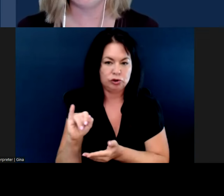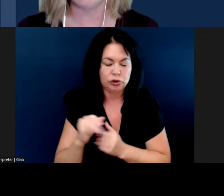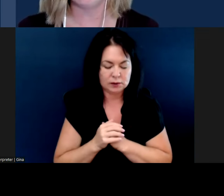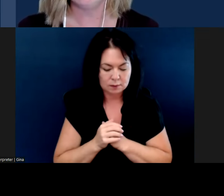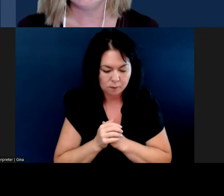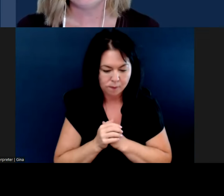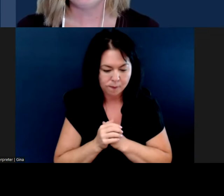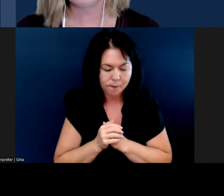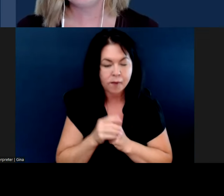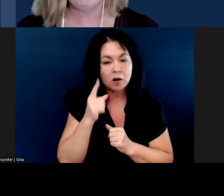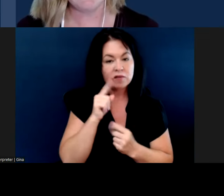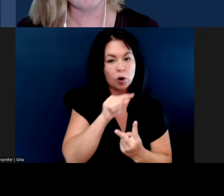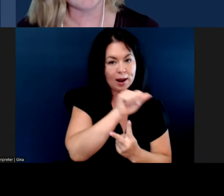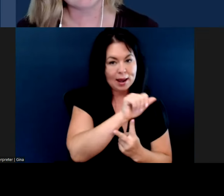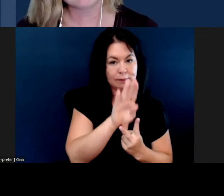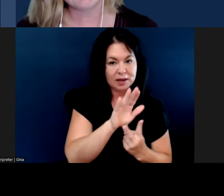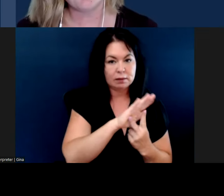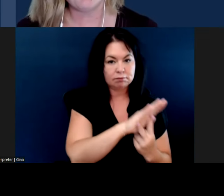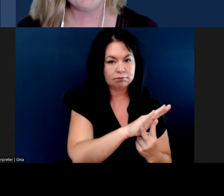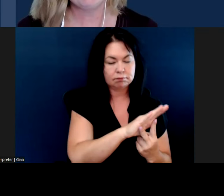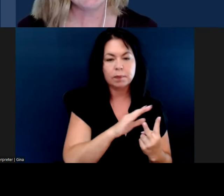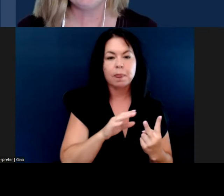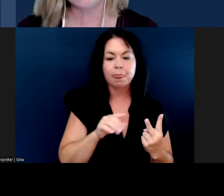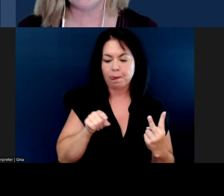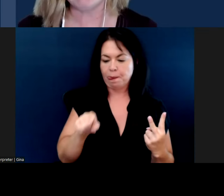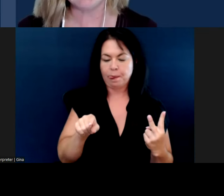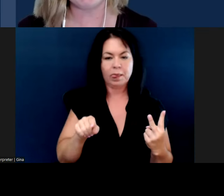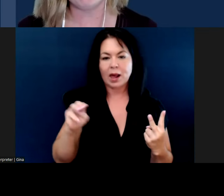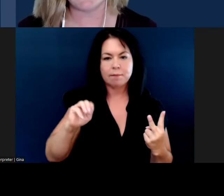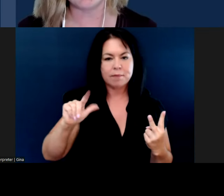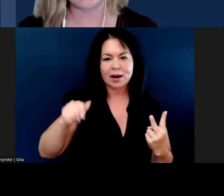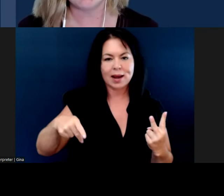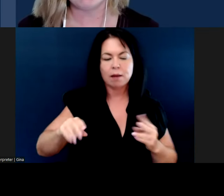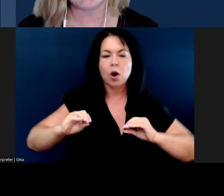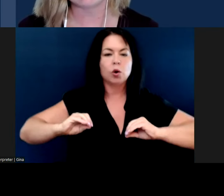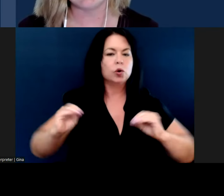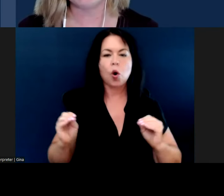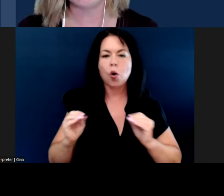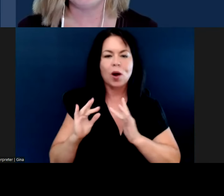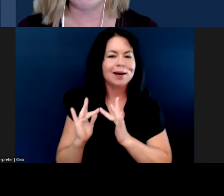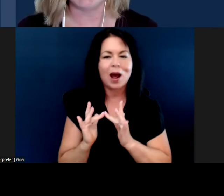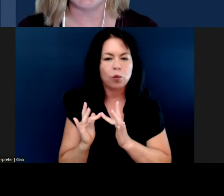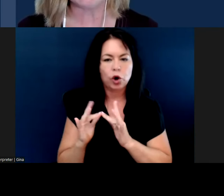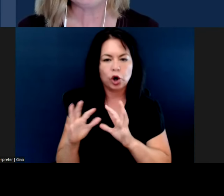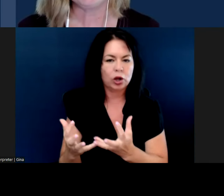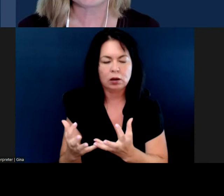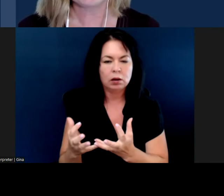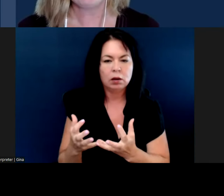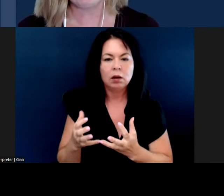original Medicare, there's no network. So you can use it with any provider that accepts